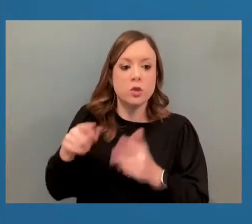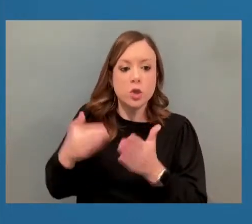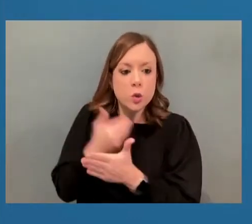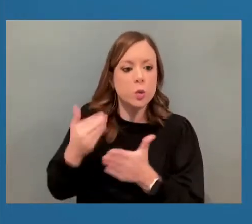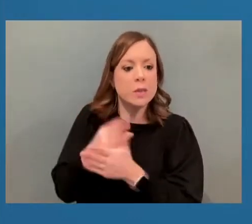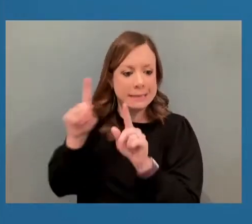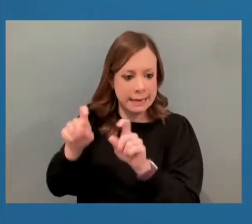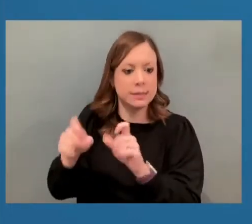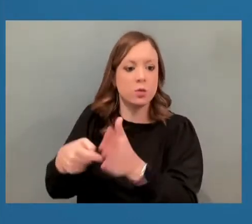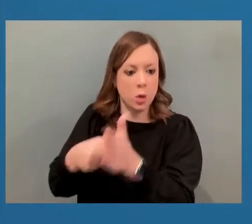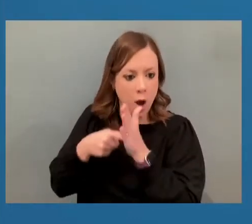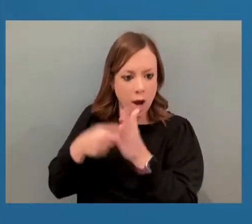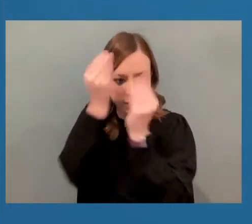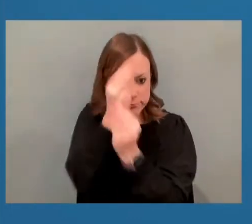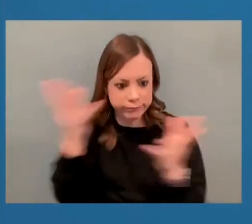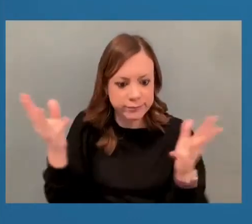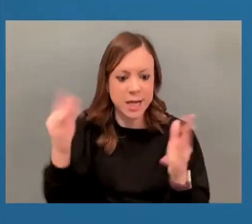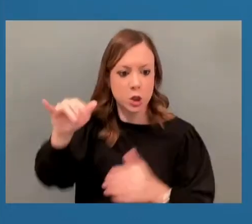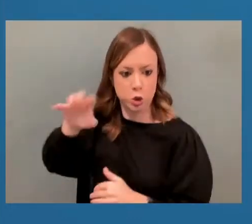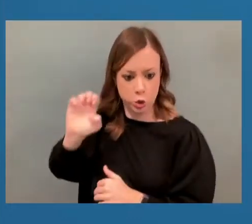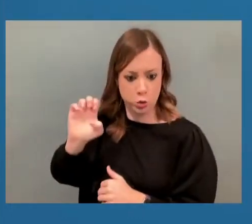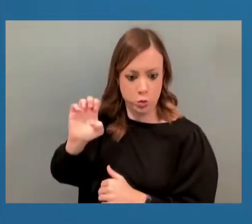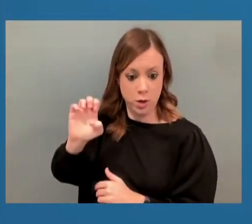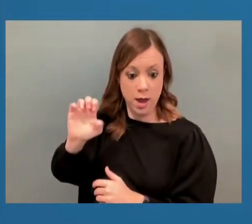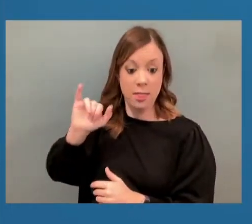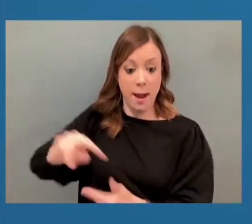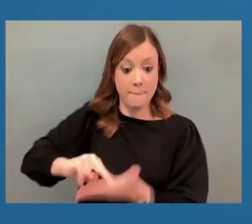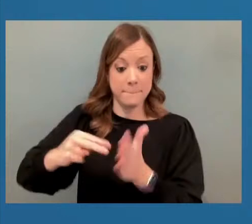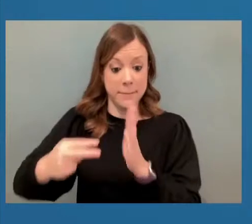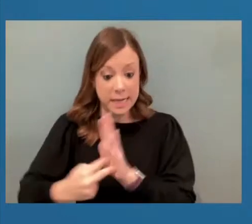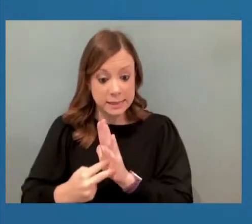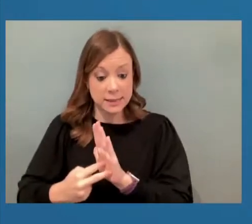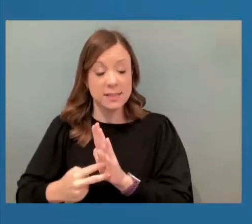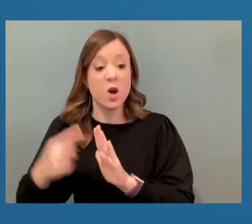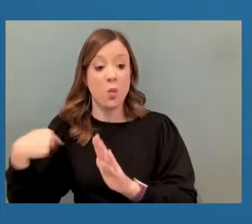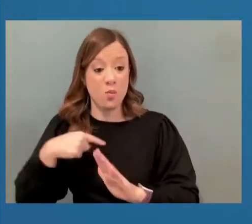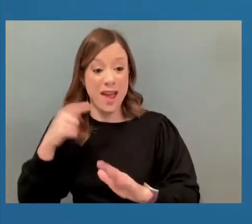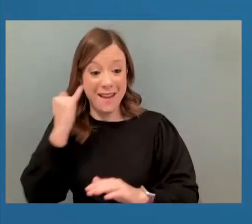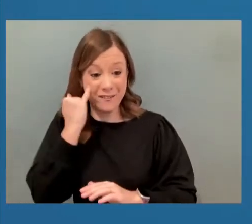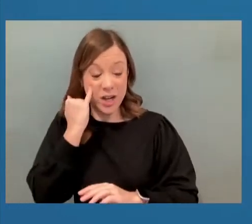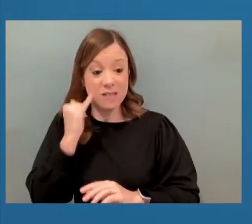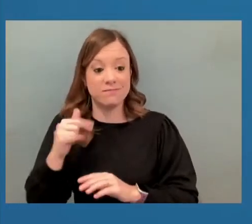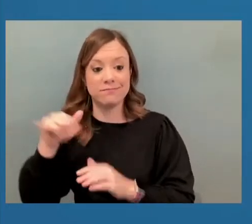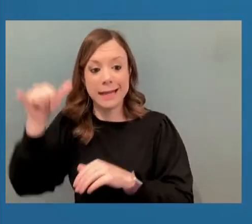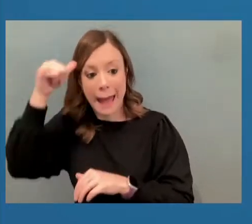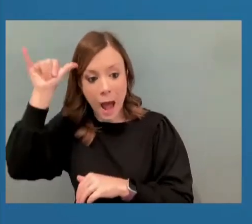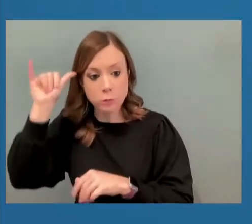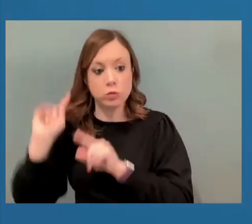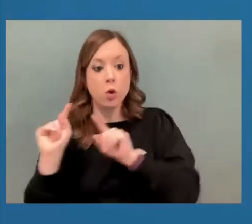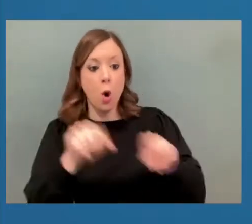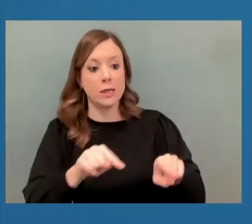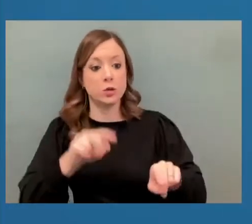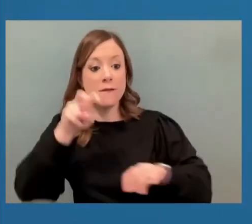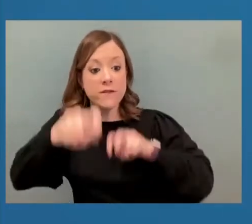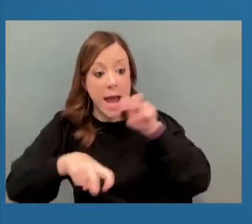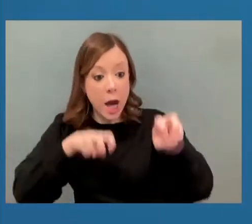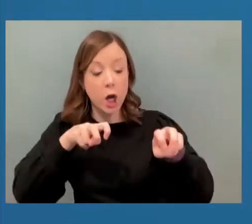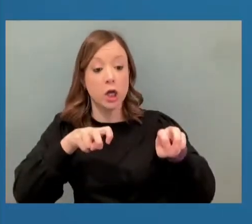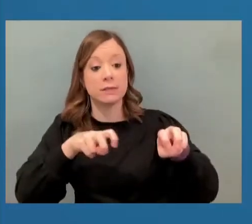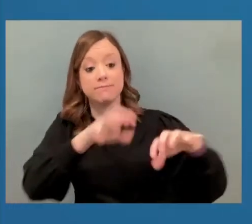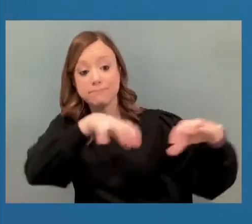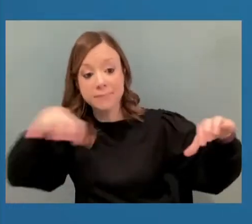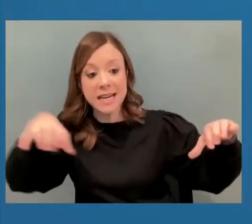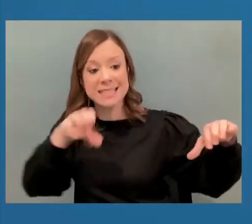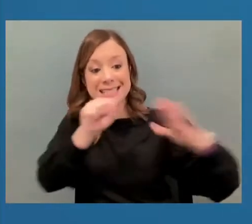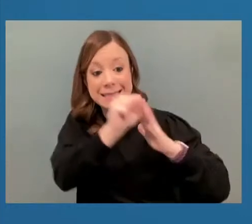in the state. This included the Great New York State Fair, County Fair, and other exhibitions. In August,